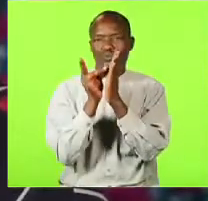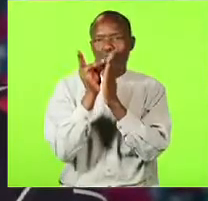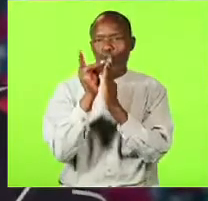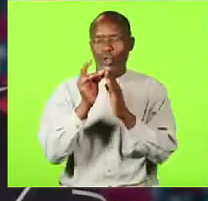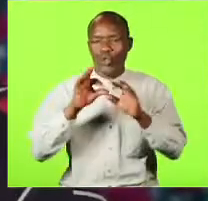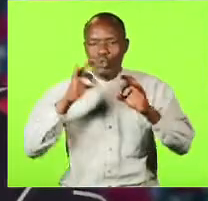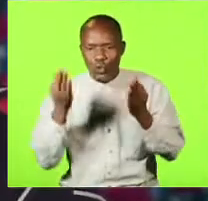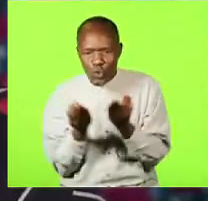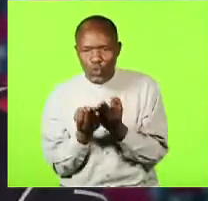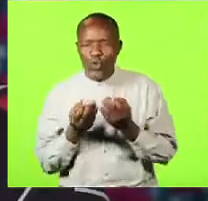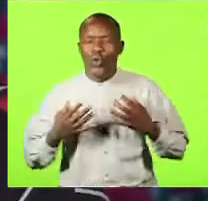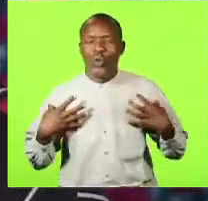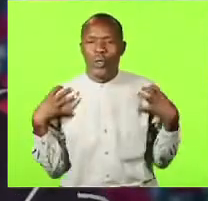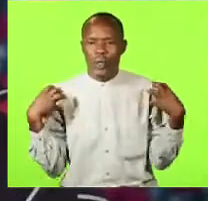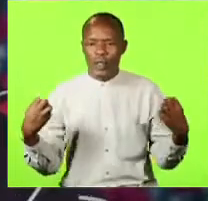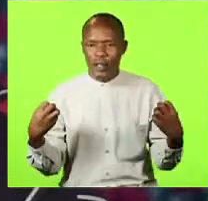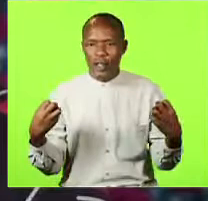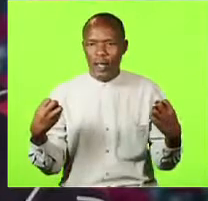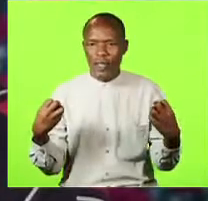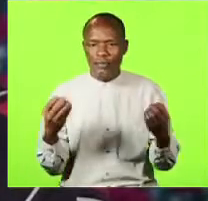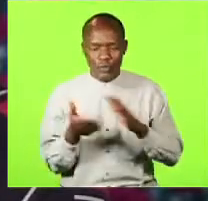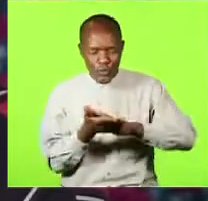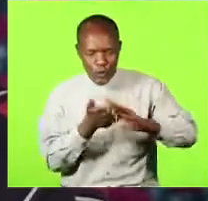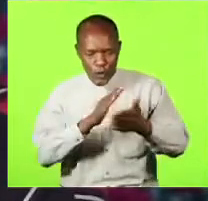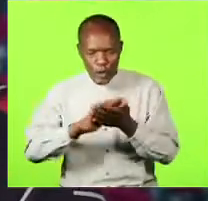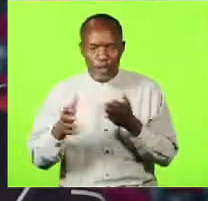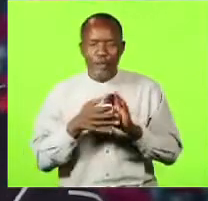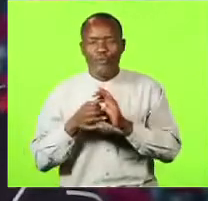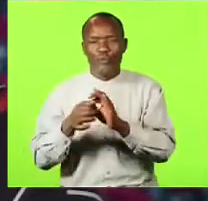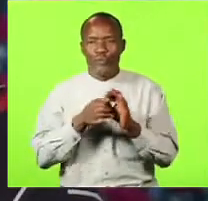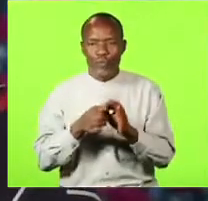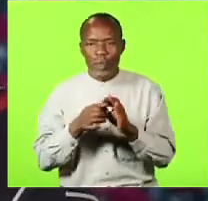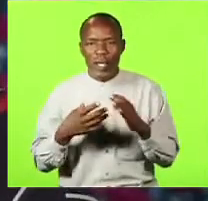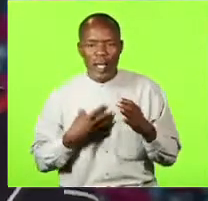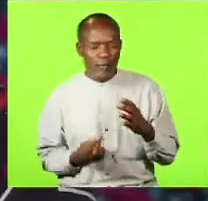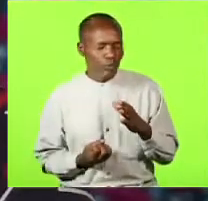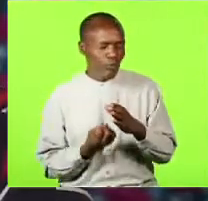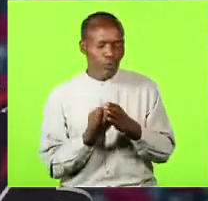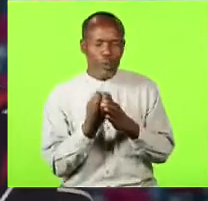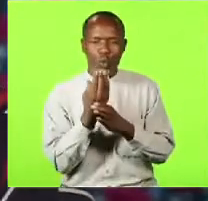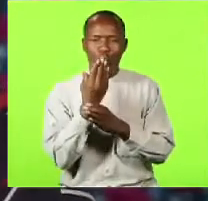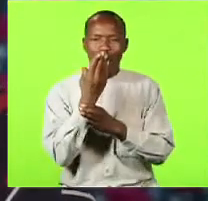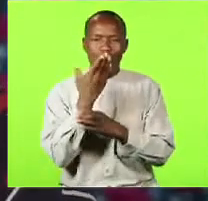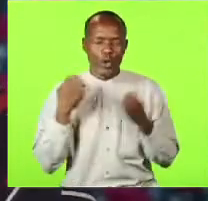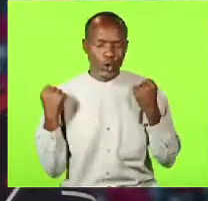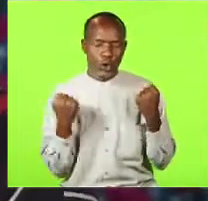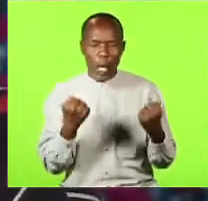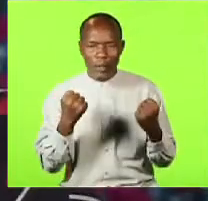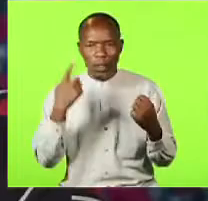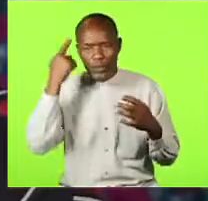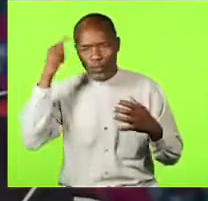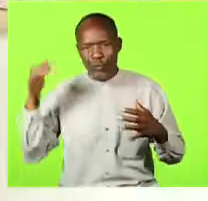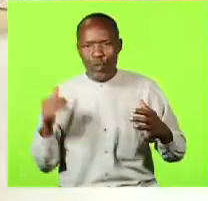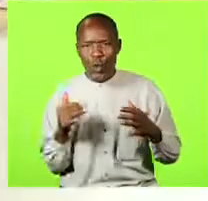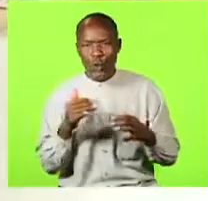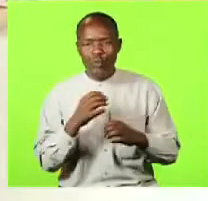building resiliency. Starting at the grassroots level with the hope that it trickles up to the national